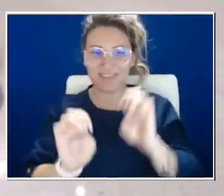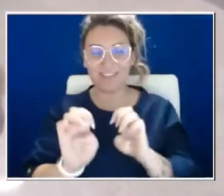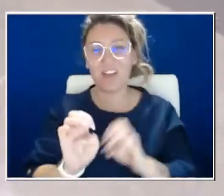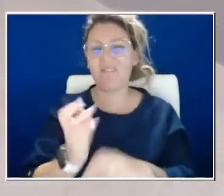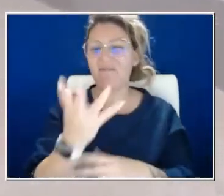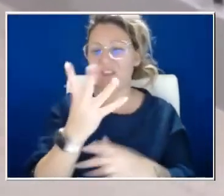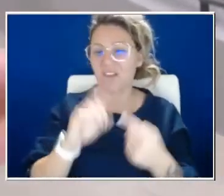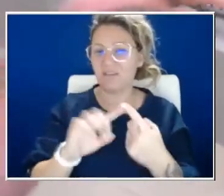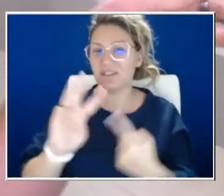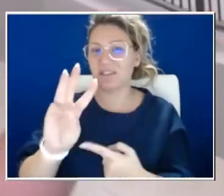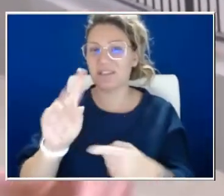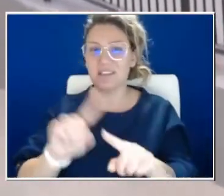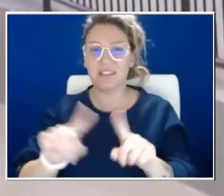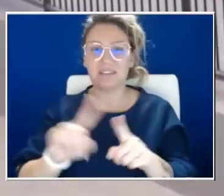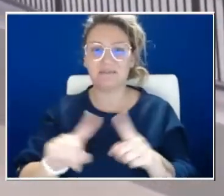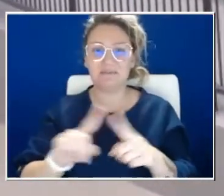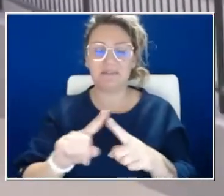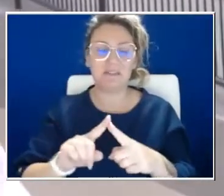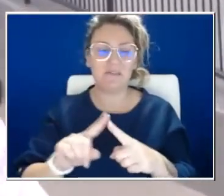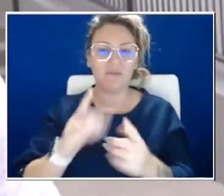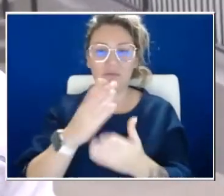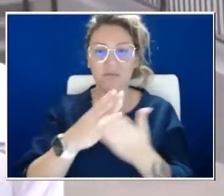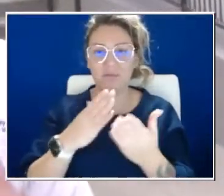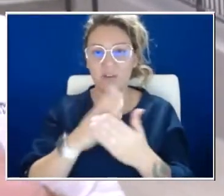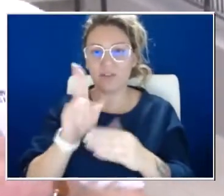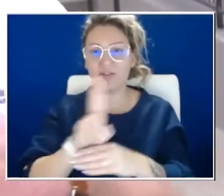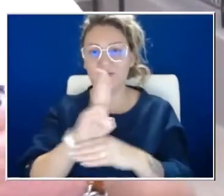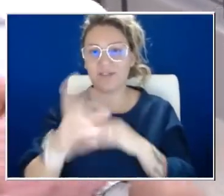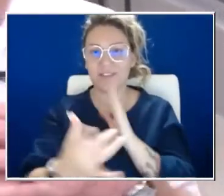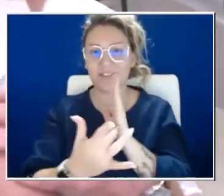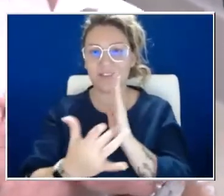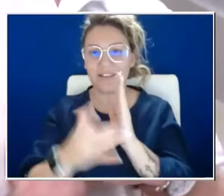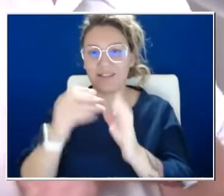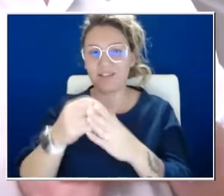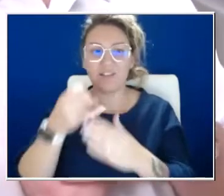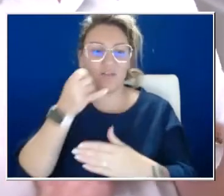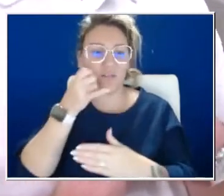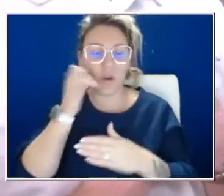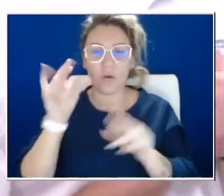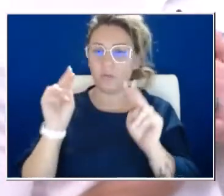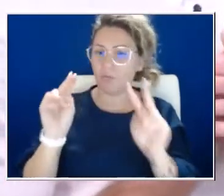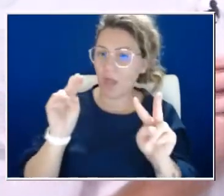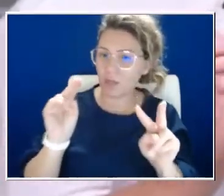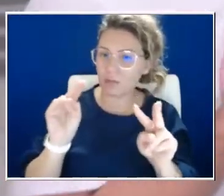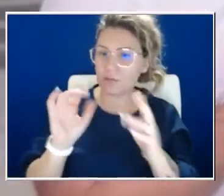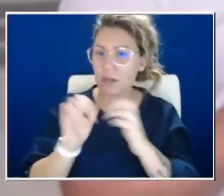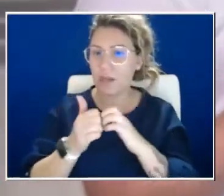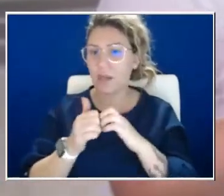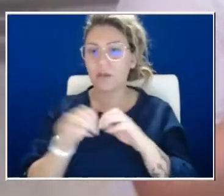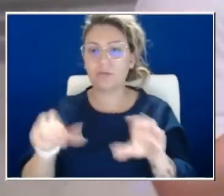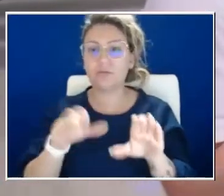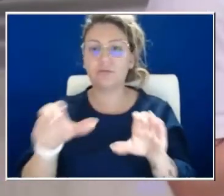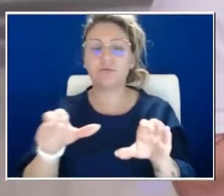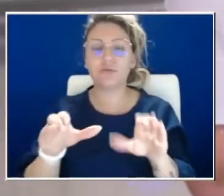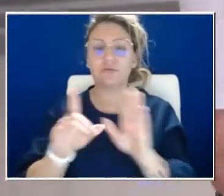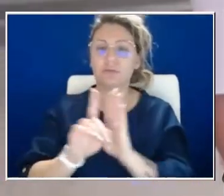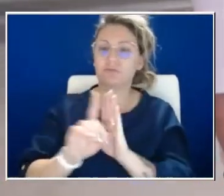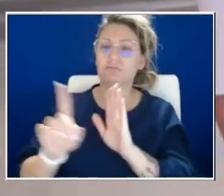And like I said, it's using the technology in the phone to monitor how he's doing, how he's moving.